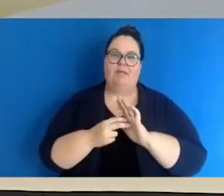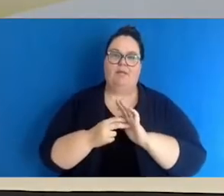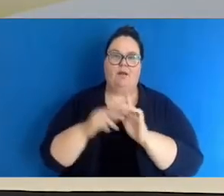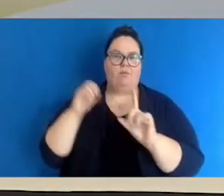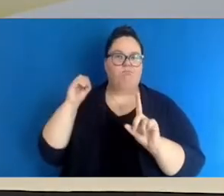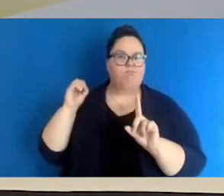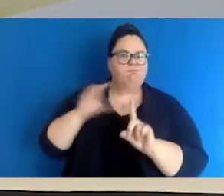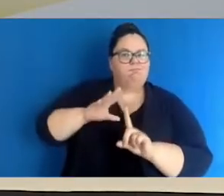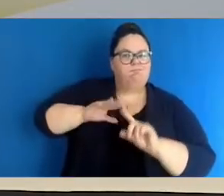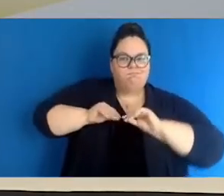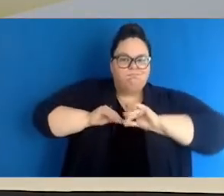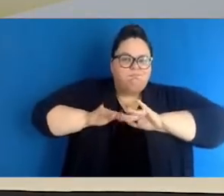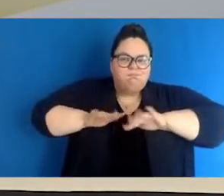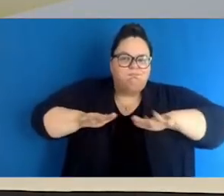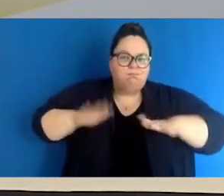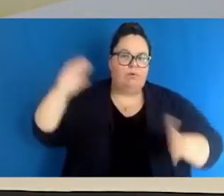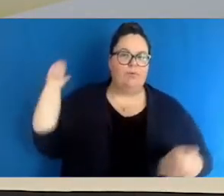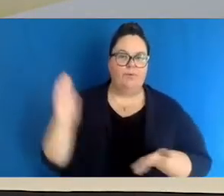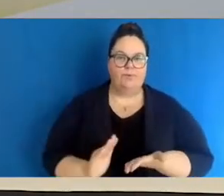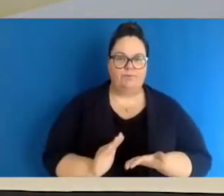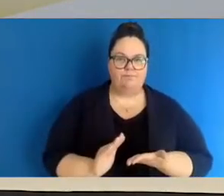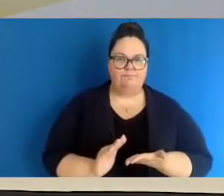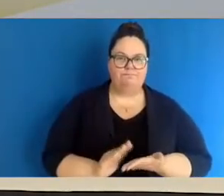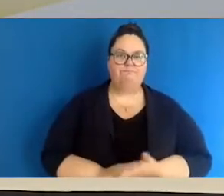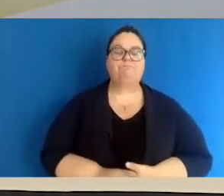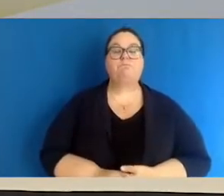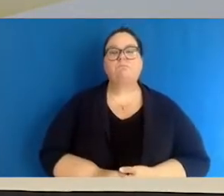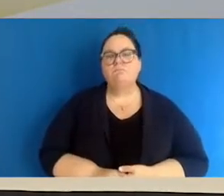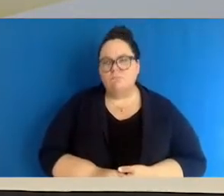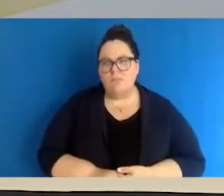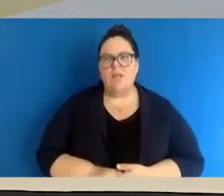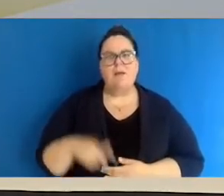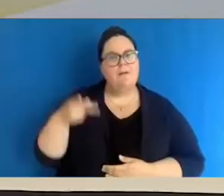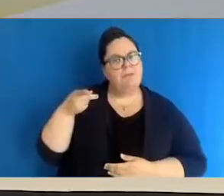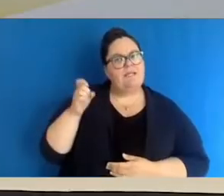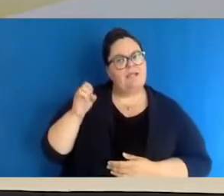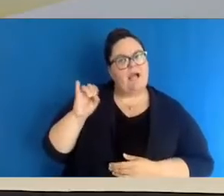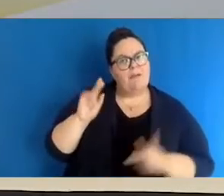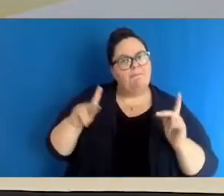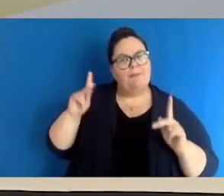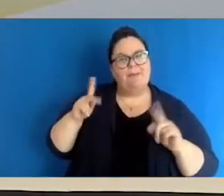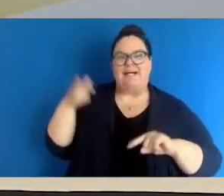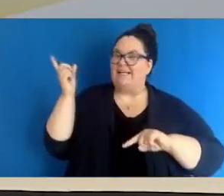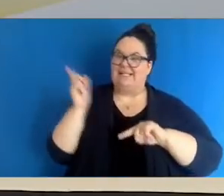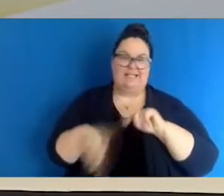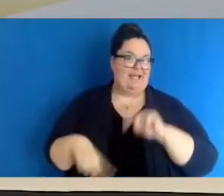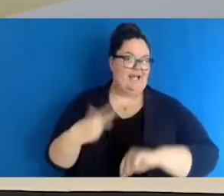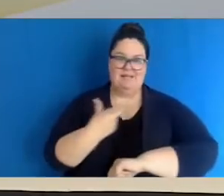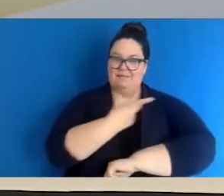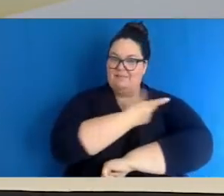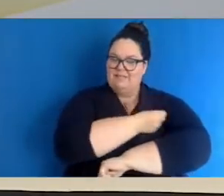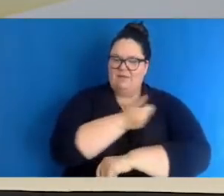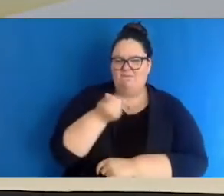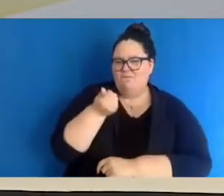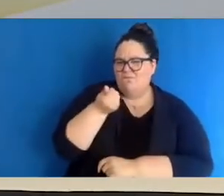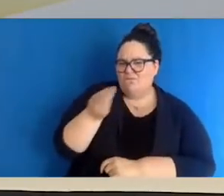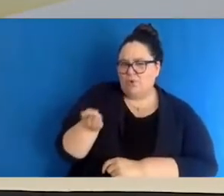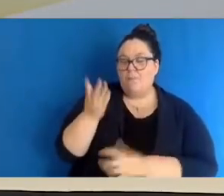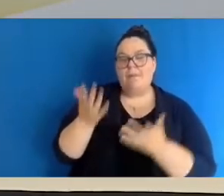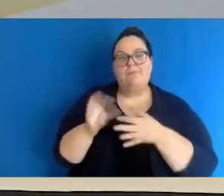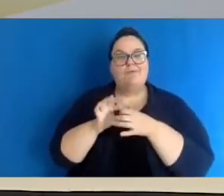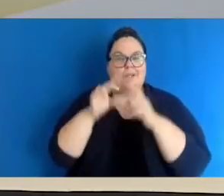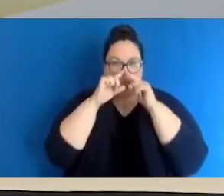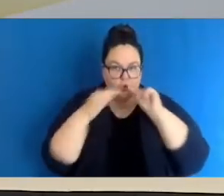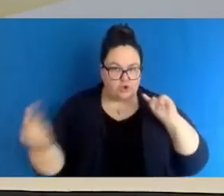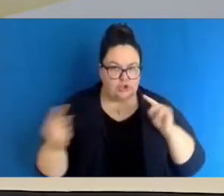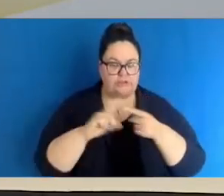to COVID-19. There are a small number of PI residents who cannot be vaccinated for medical reasons, including allergic reactions,